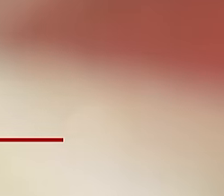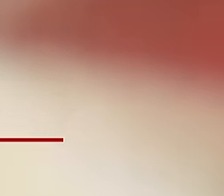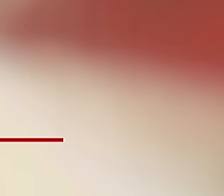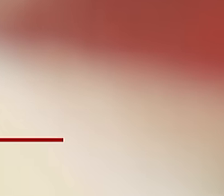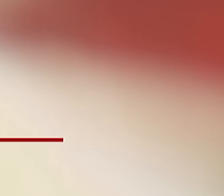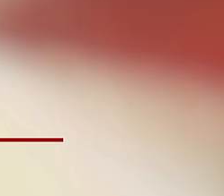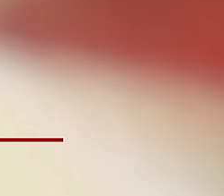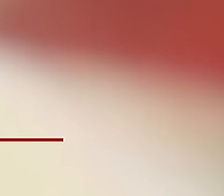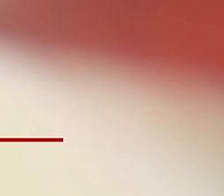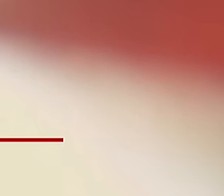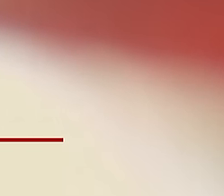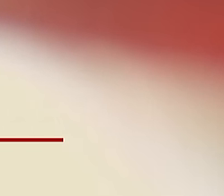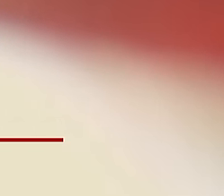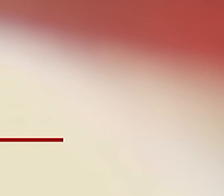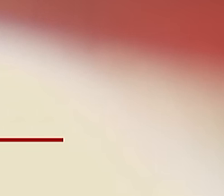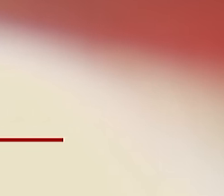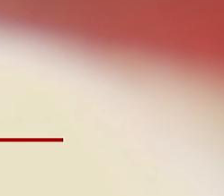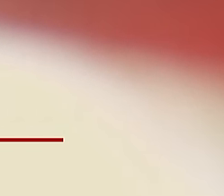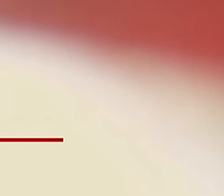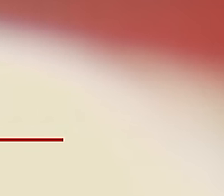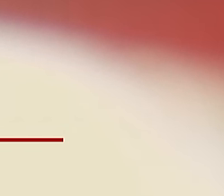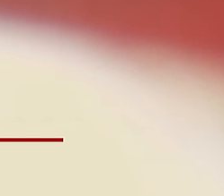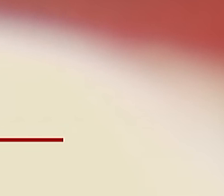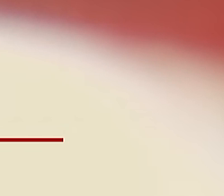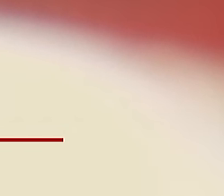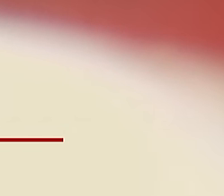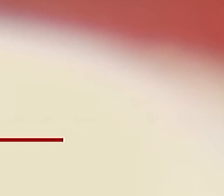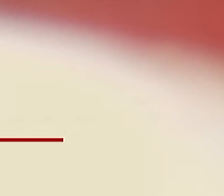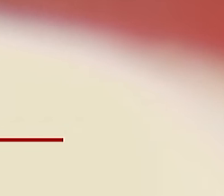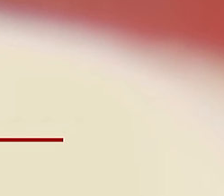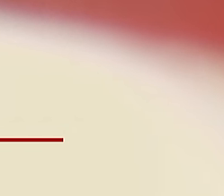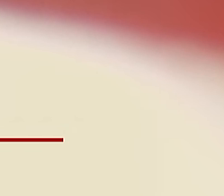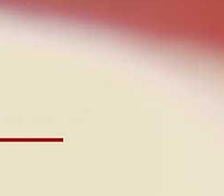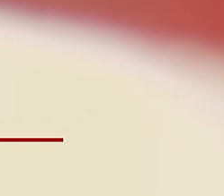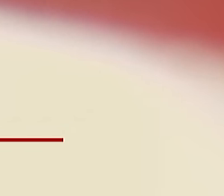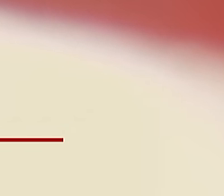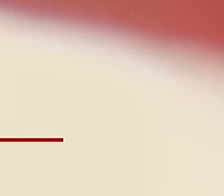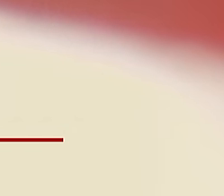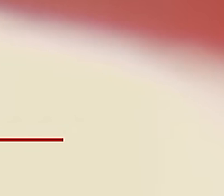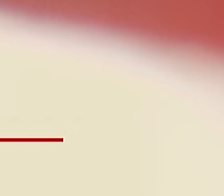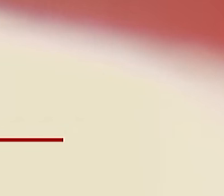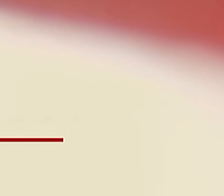your face shine upon us